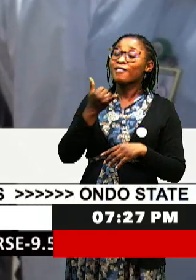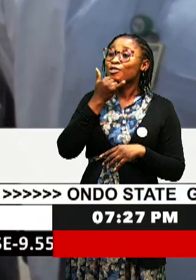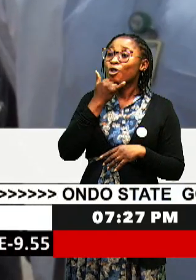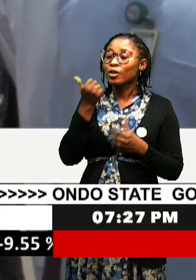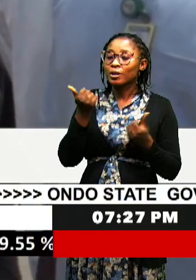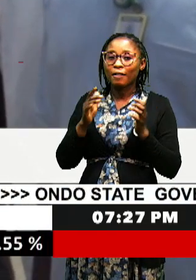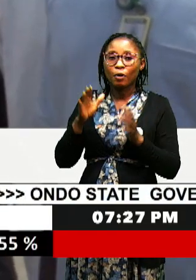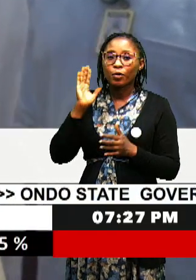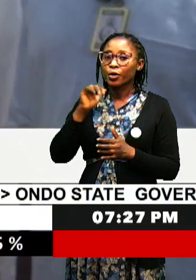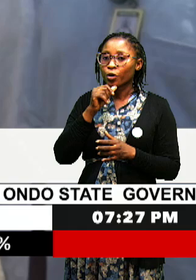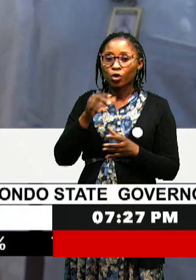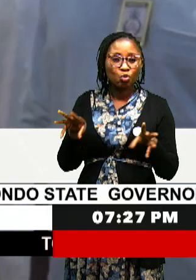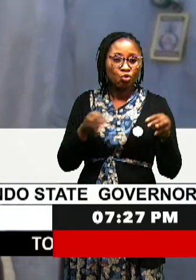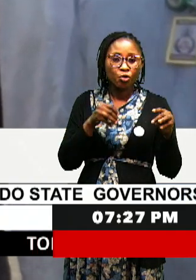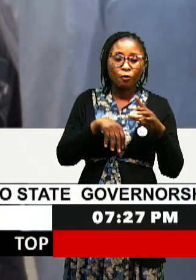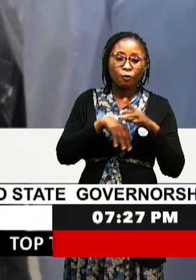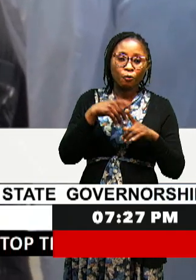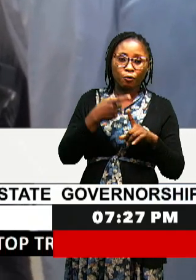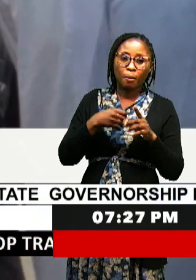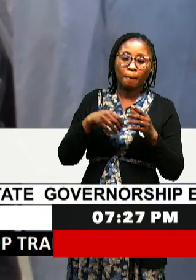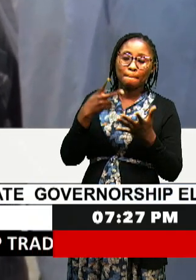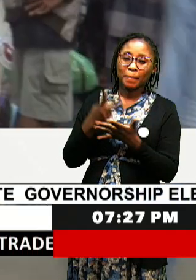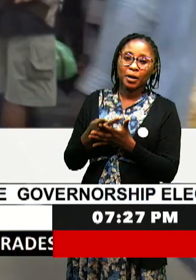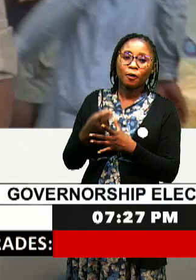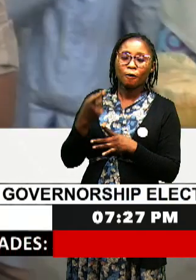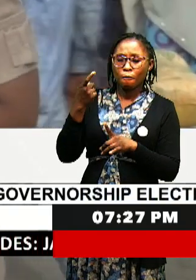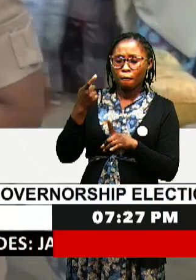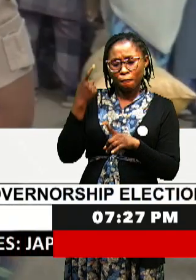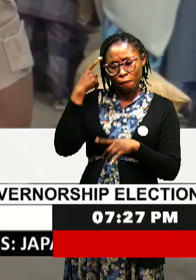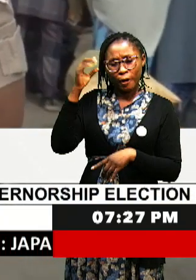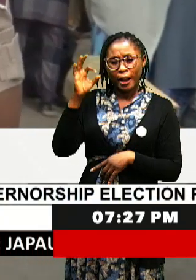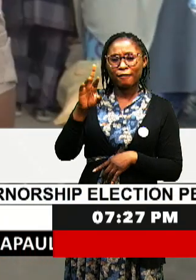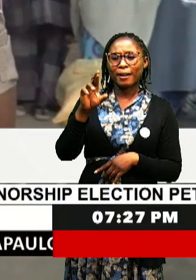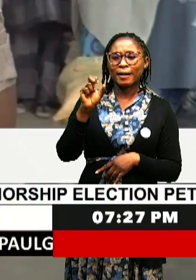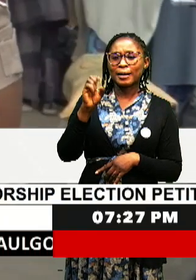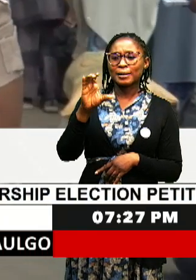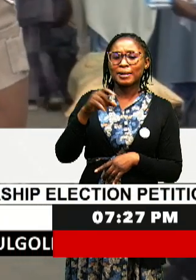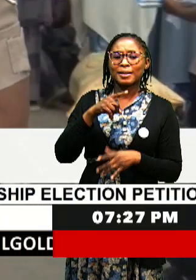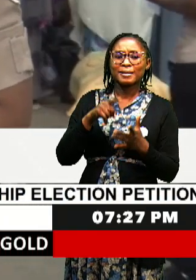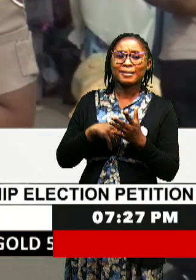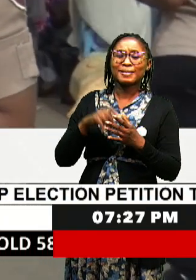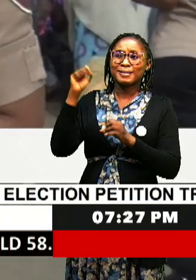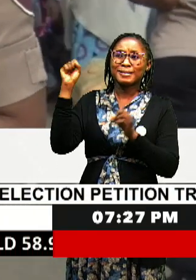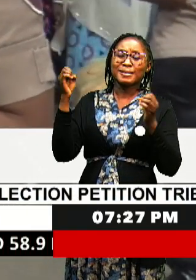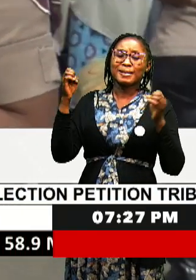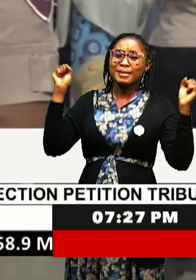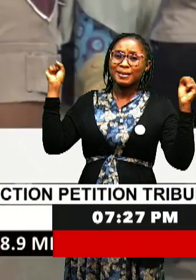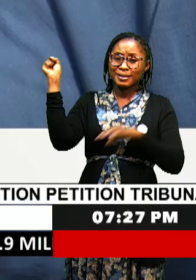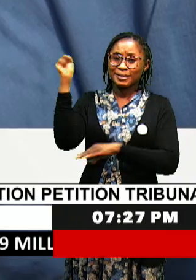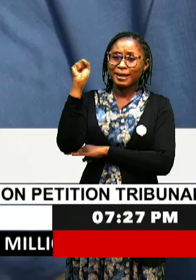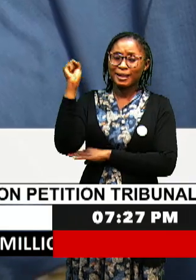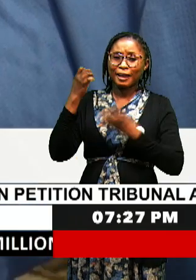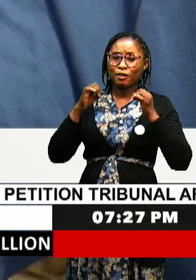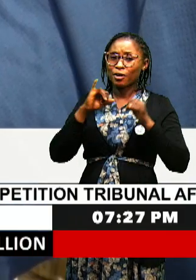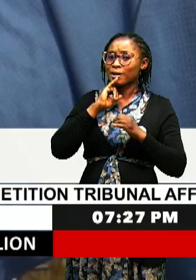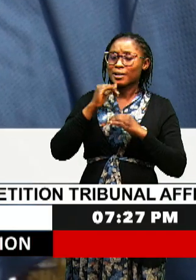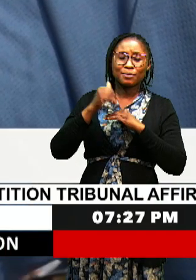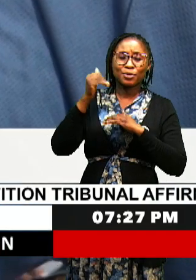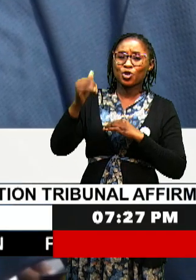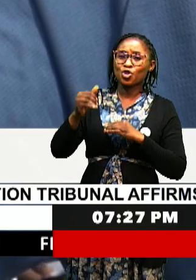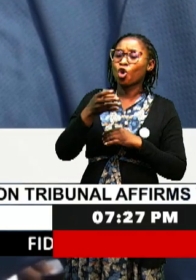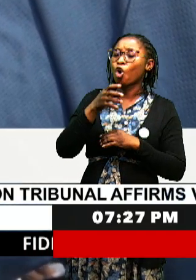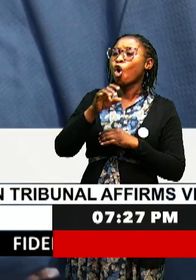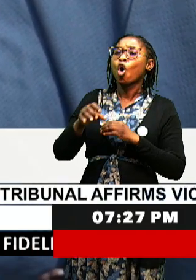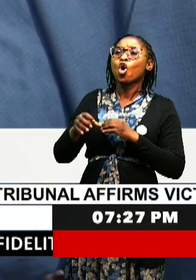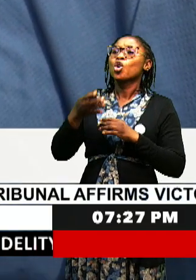here. But for the Federal Safety Corps, this season's efforts goes beyond sirens sitting on chairs with microphones as